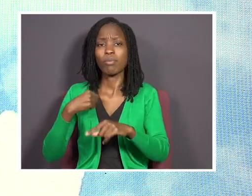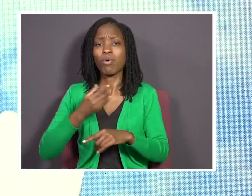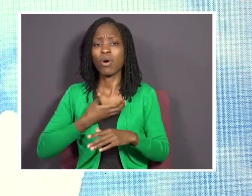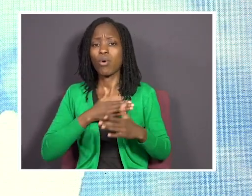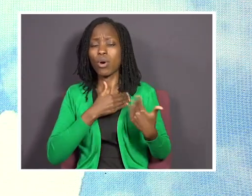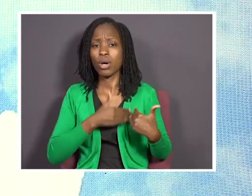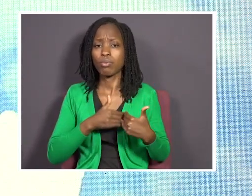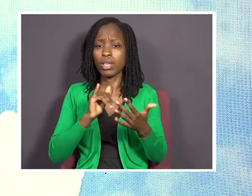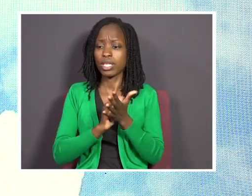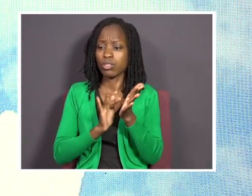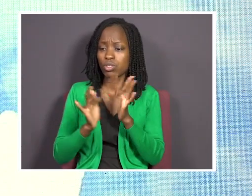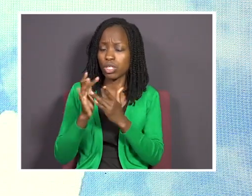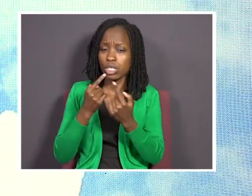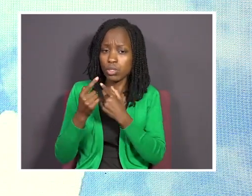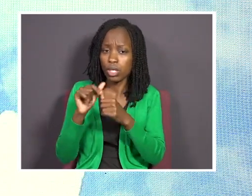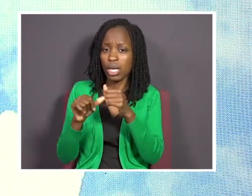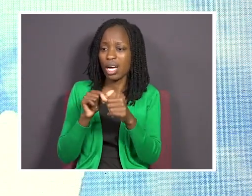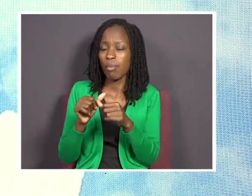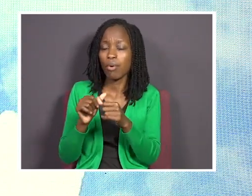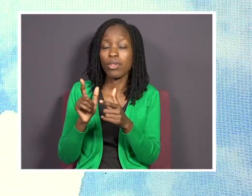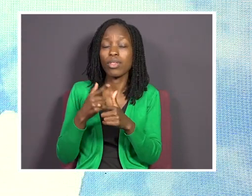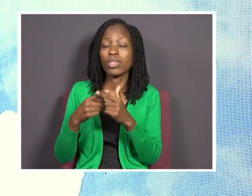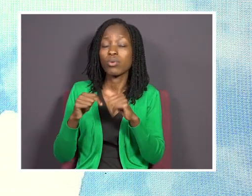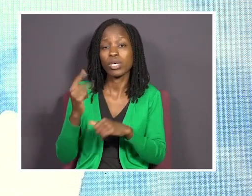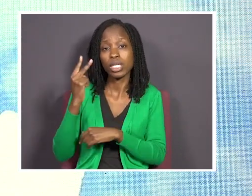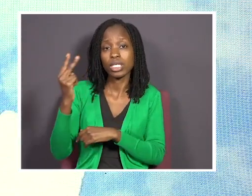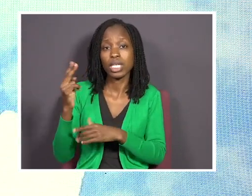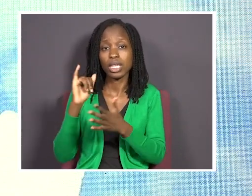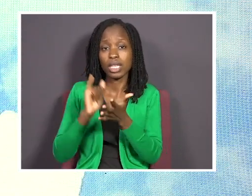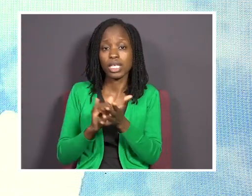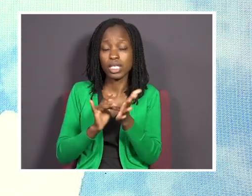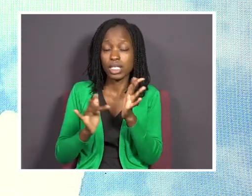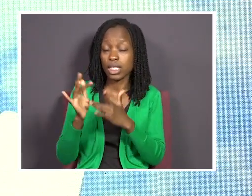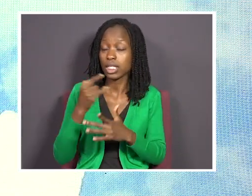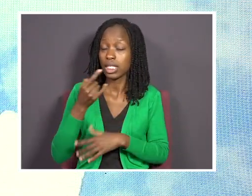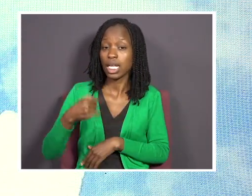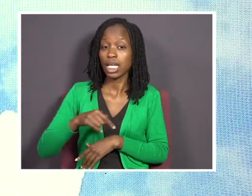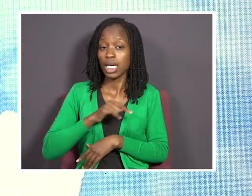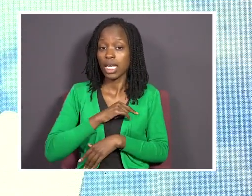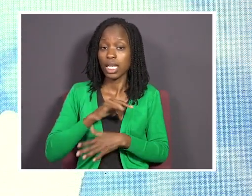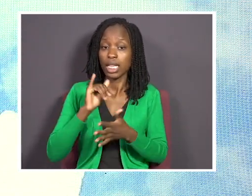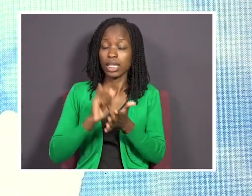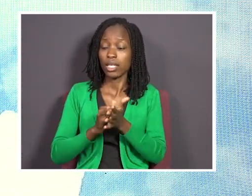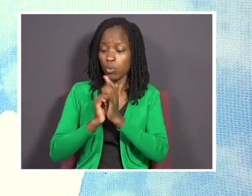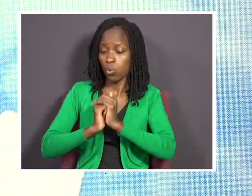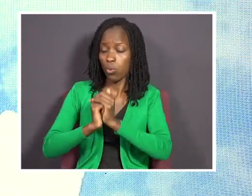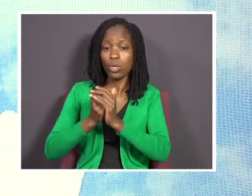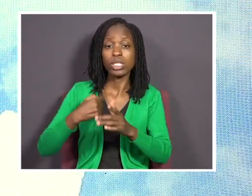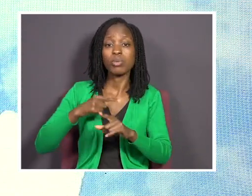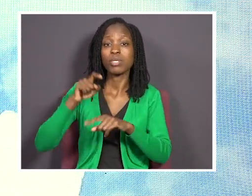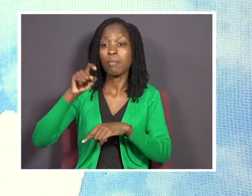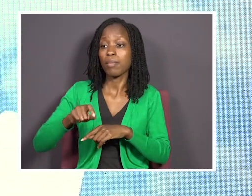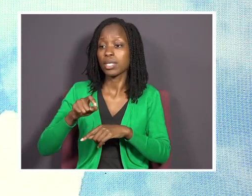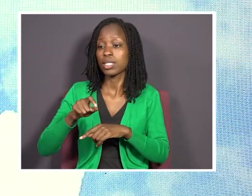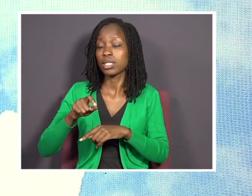that Jesus was talking about, then we can see that he is telling us that our worship must come from